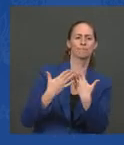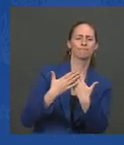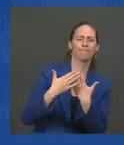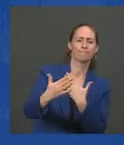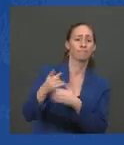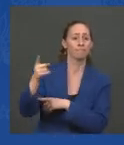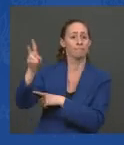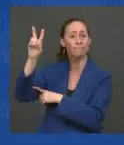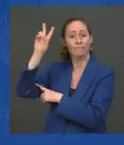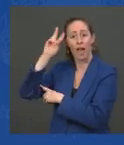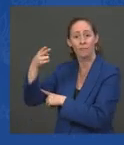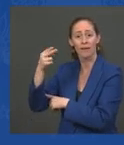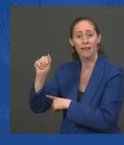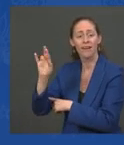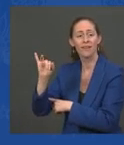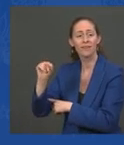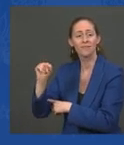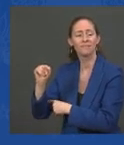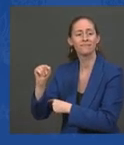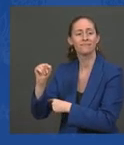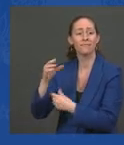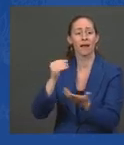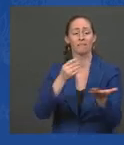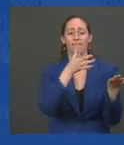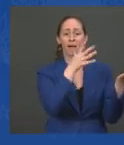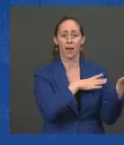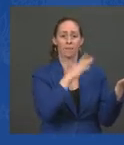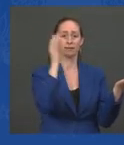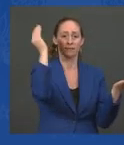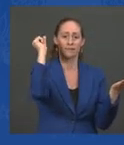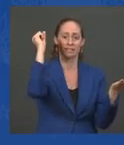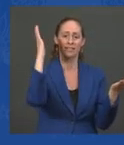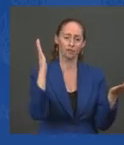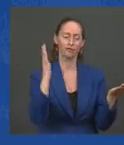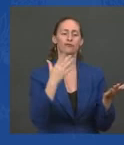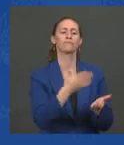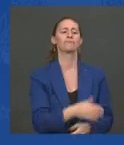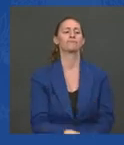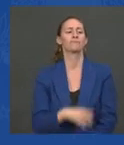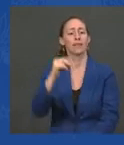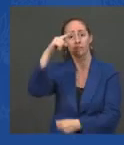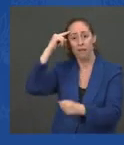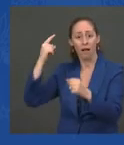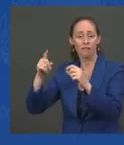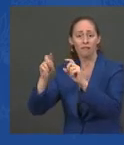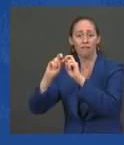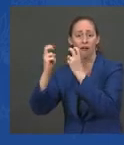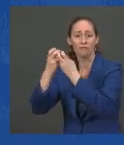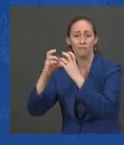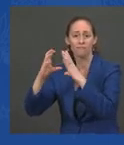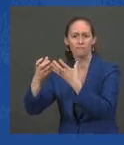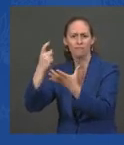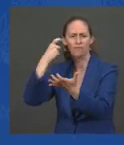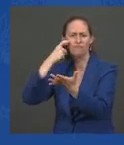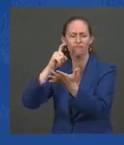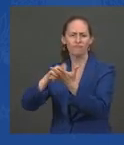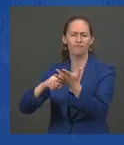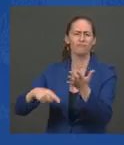Speaker, Chair of the Black Caucus, Petey, Congressional Black Caucus